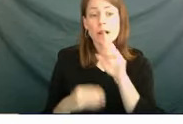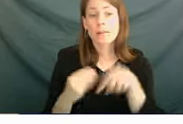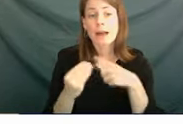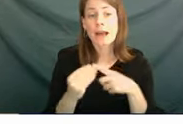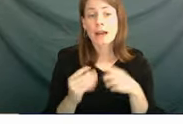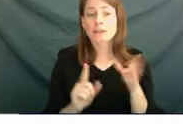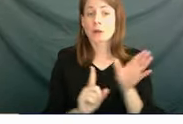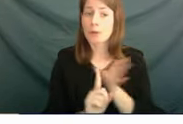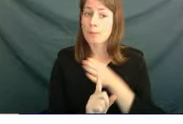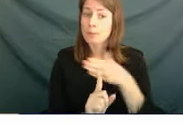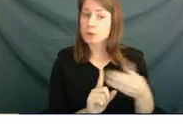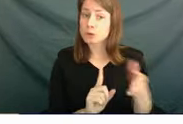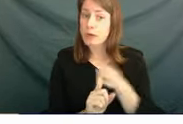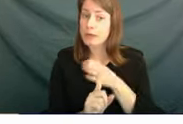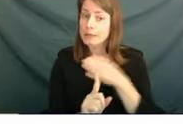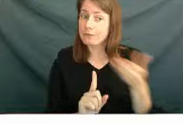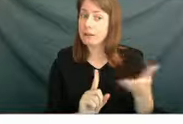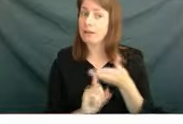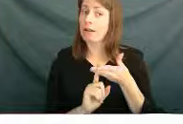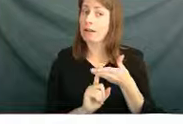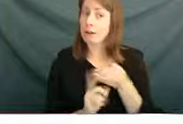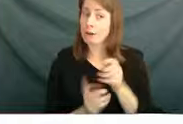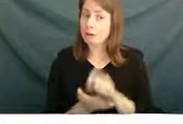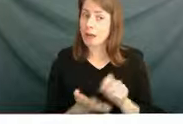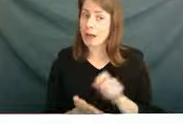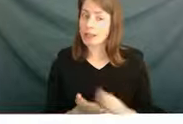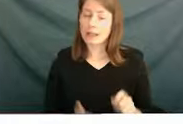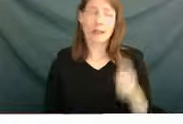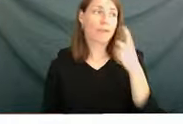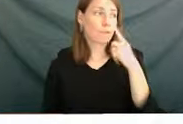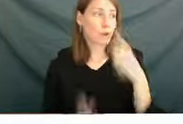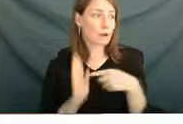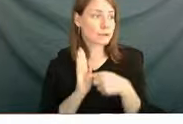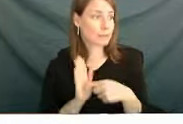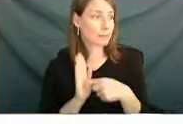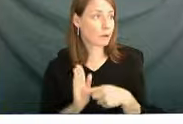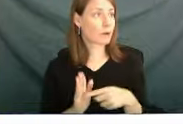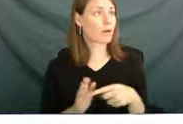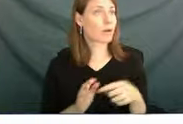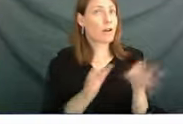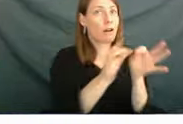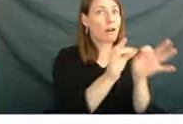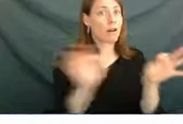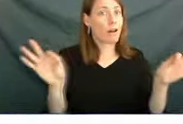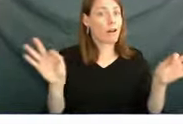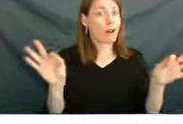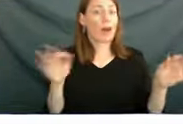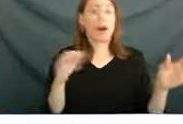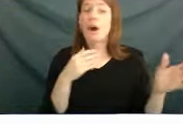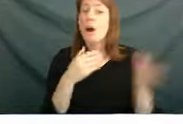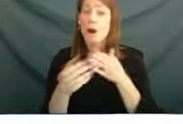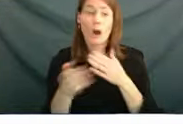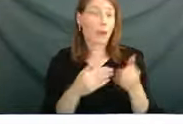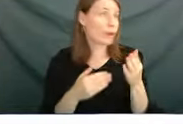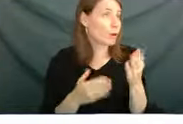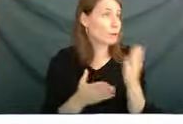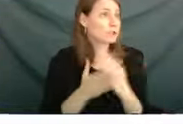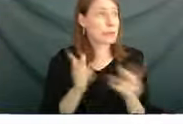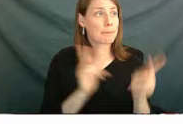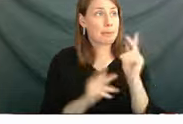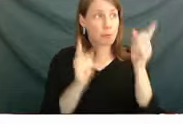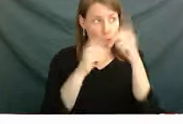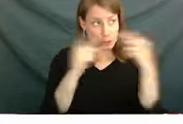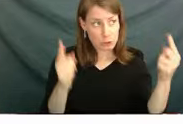say apartheid was an unfair system of government. What would be a good opener? I think you find more time by